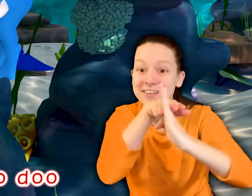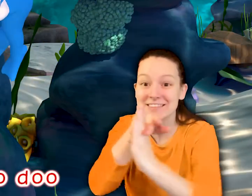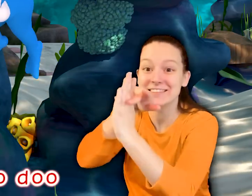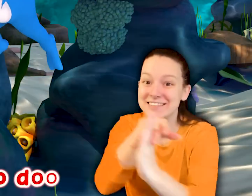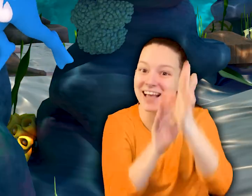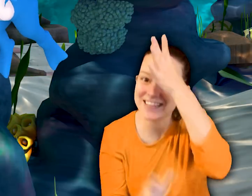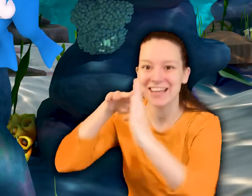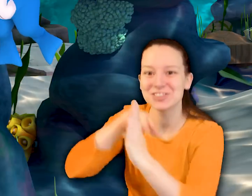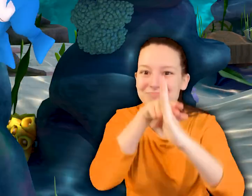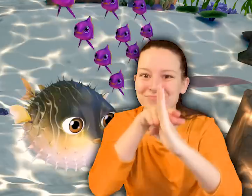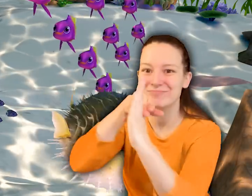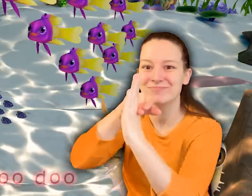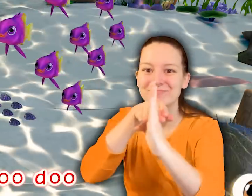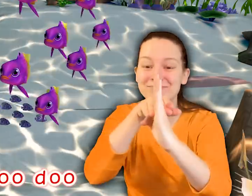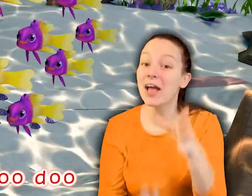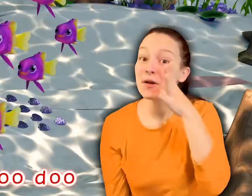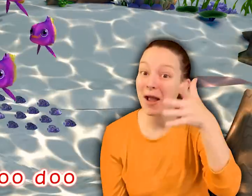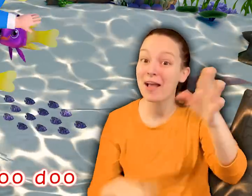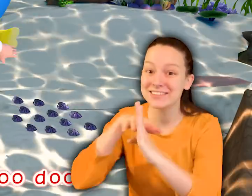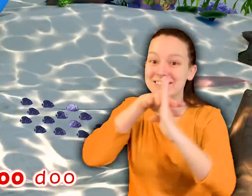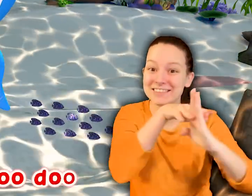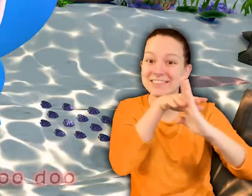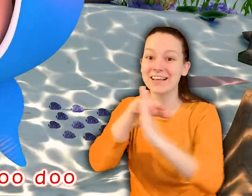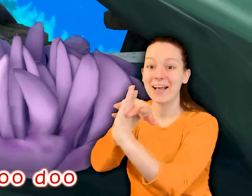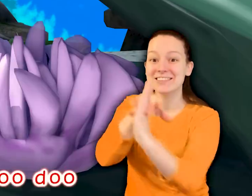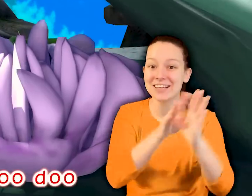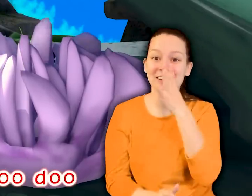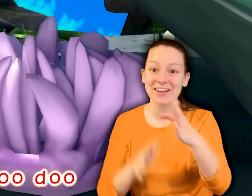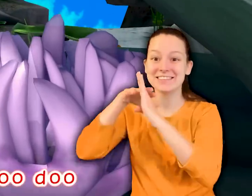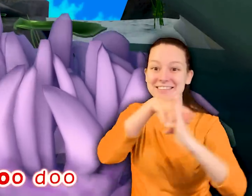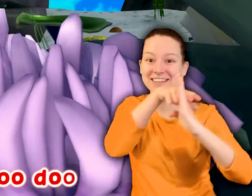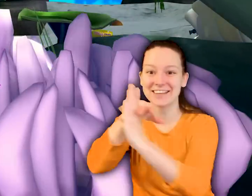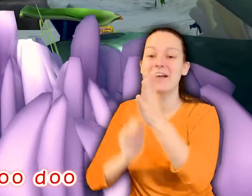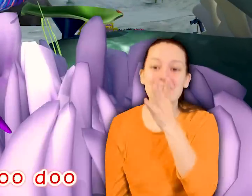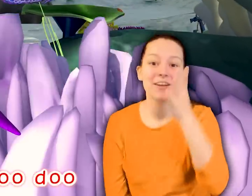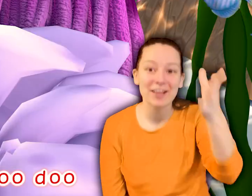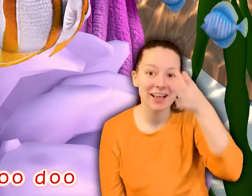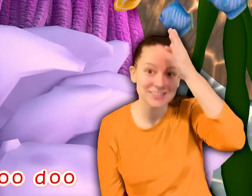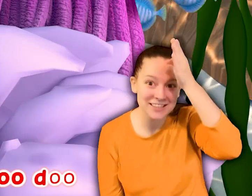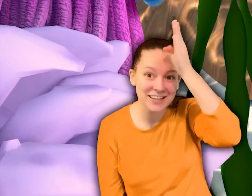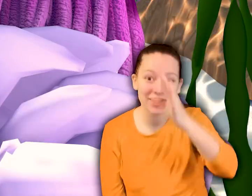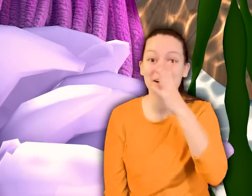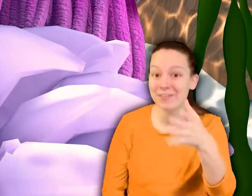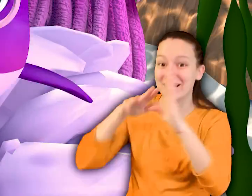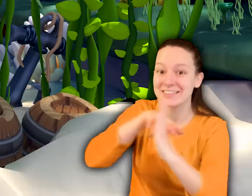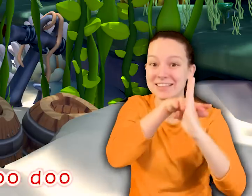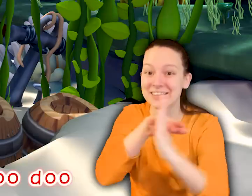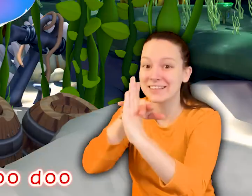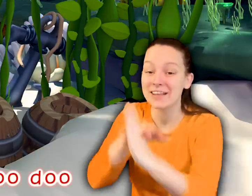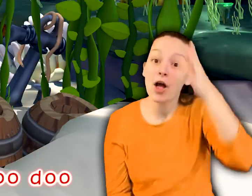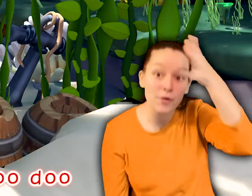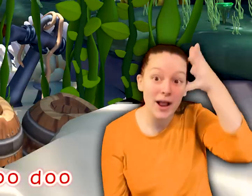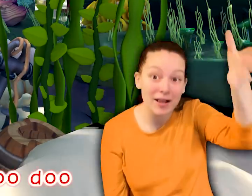shark do do doo doo do daddy shark Grandma shark do doo doo doo doo Grandma shark doo do doo doo doo Grandma shark do doo do Grand shark